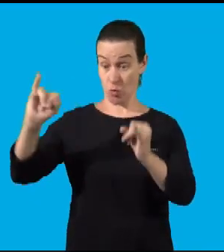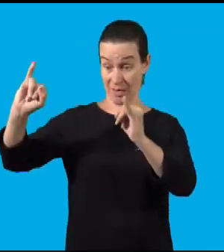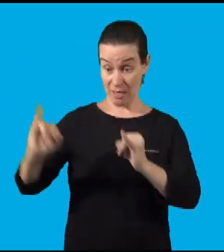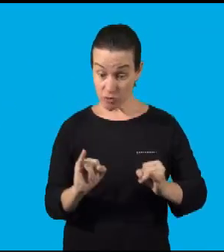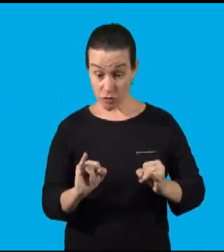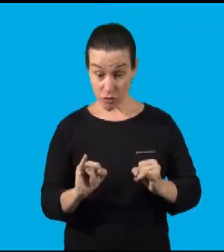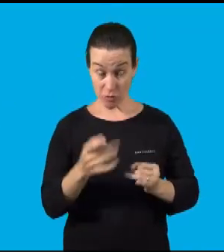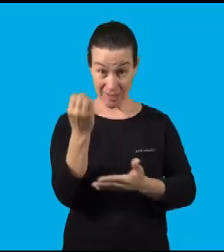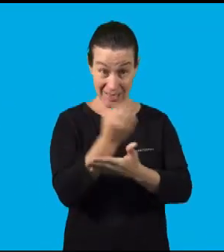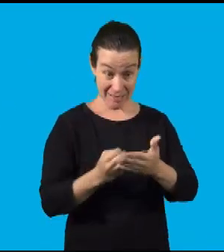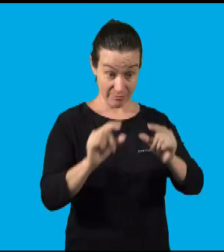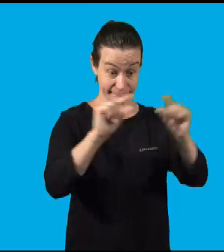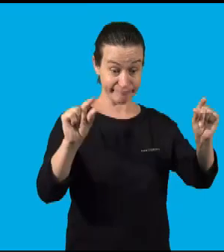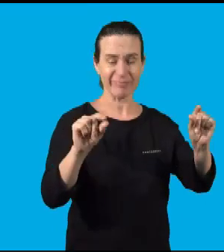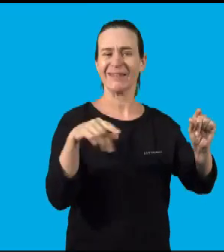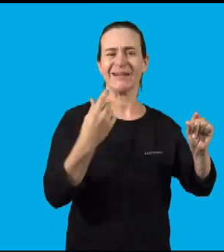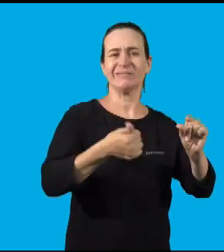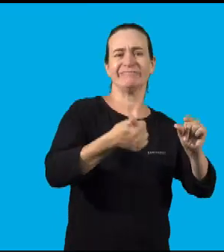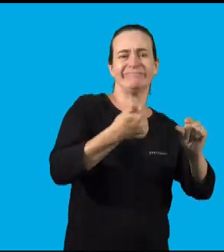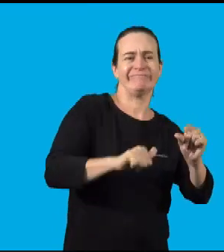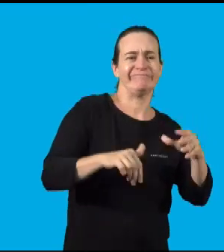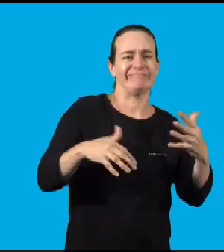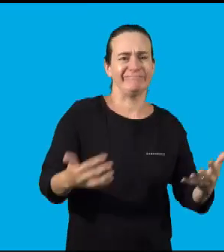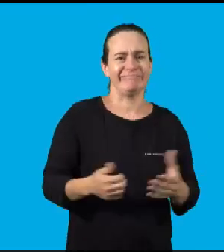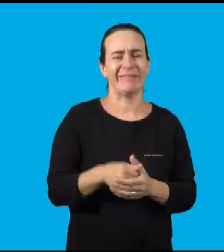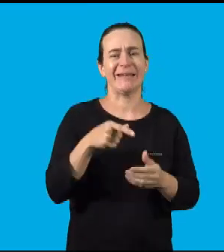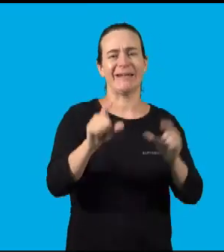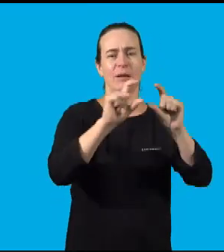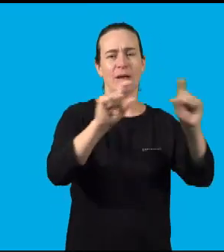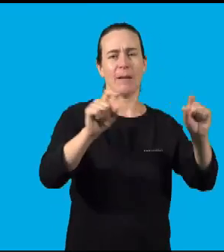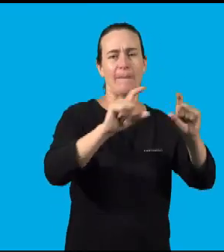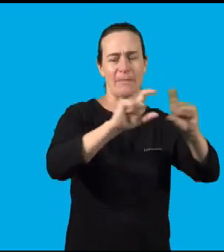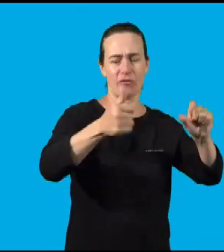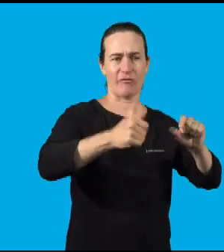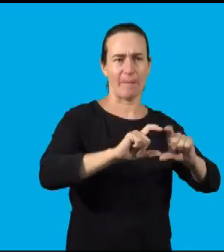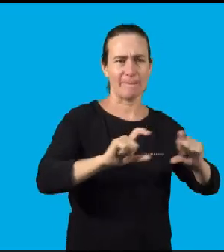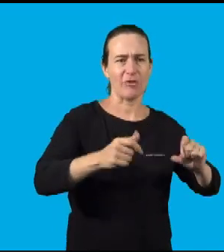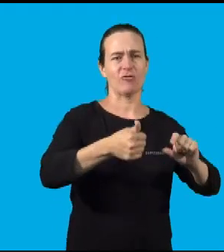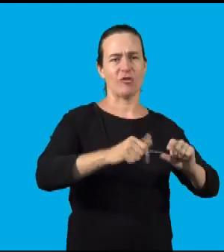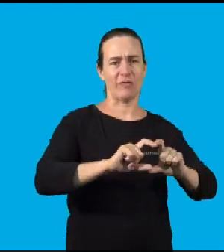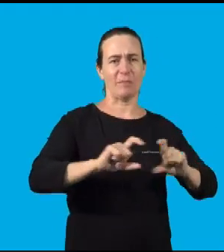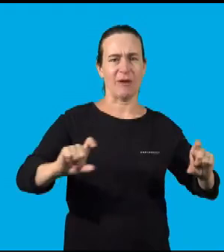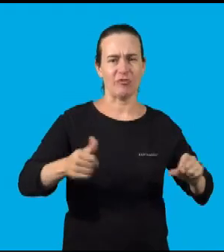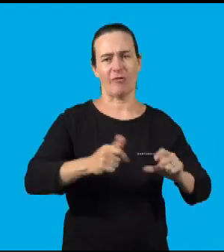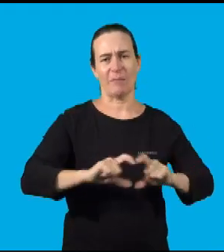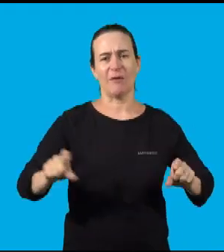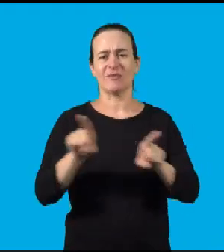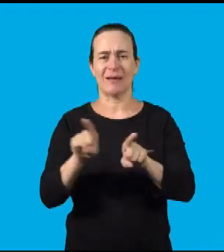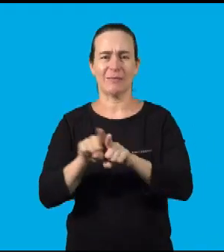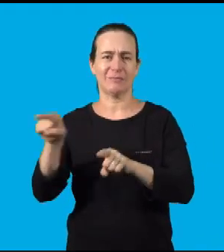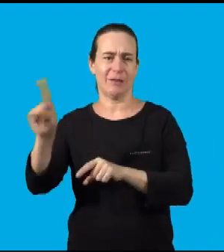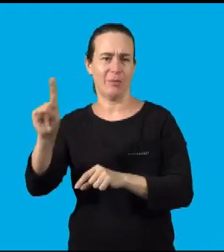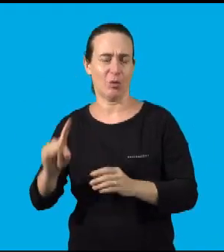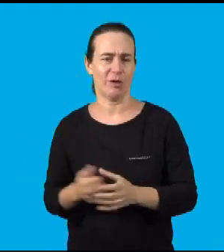each paragraph, which became extremely monotonous. Inadequate or vague references were made to the text to